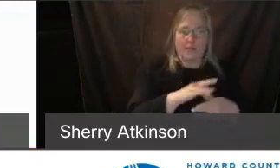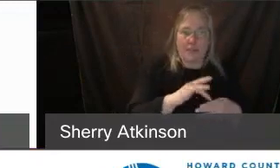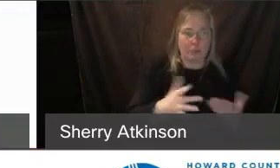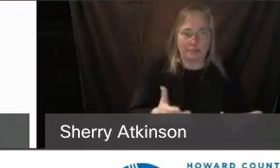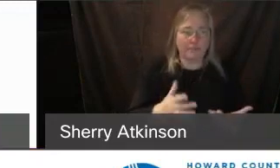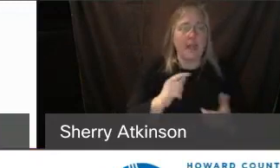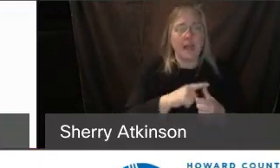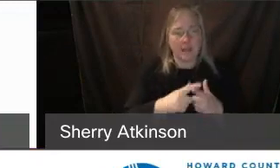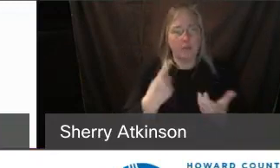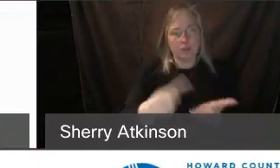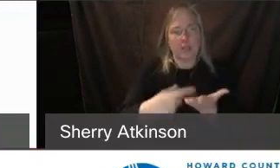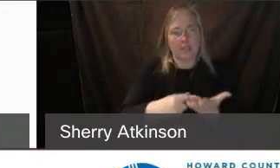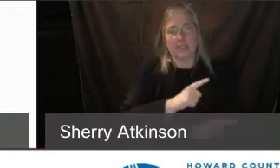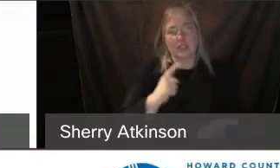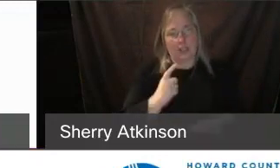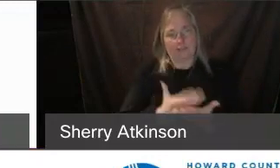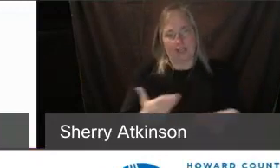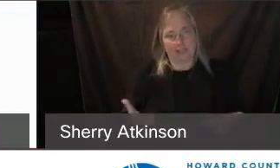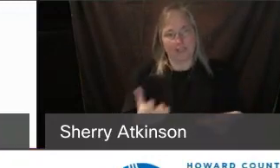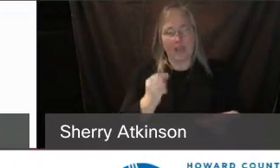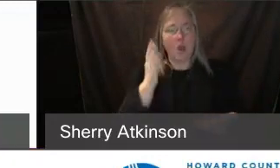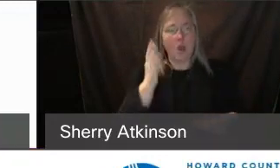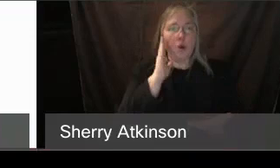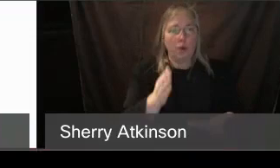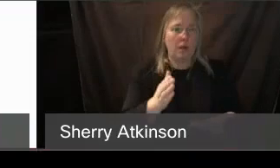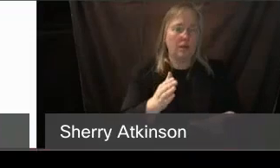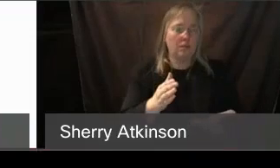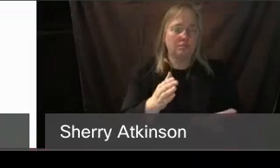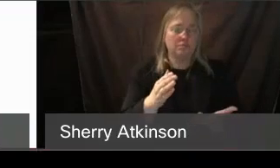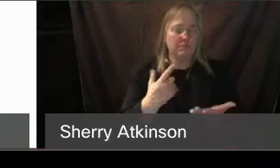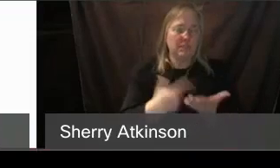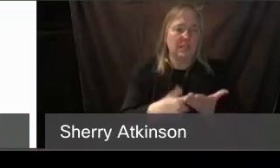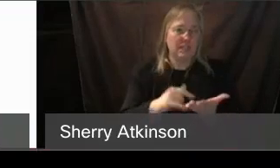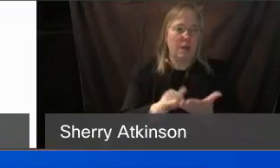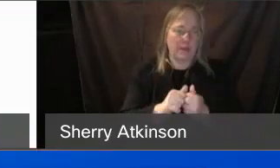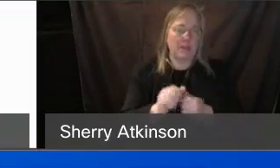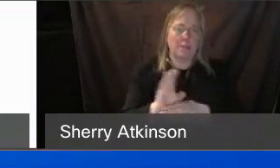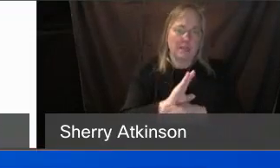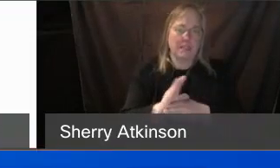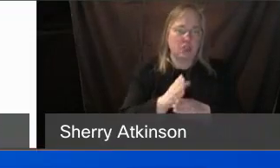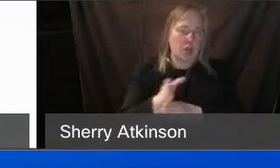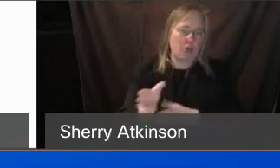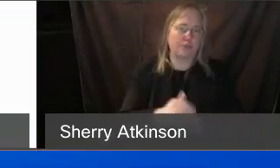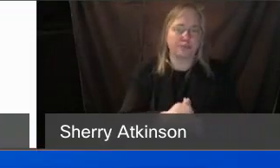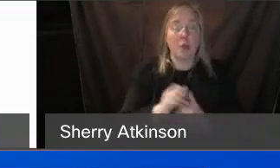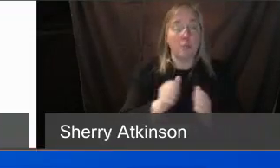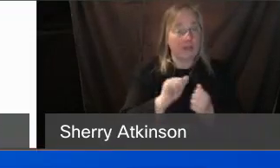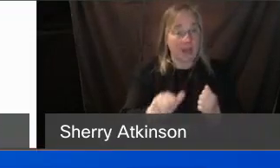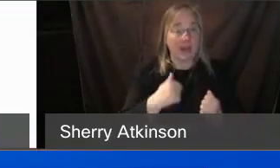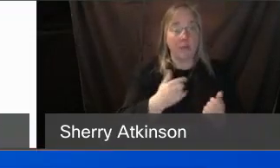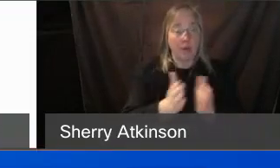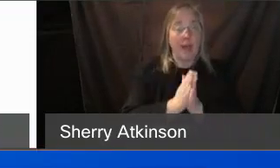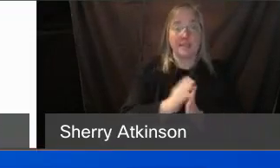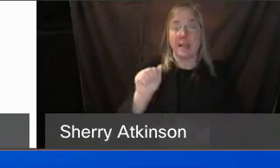some legislative things, and we'll get into that with the business panel. So with that, I'm going to ask